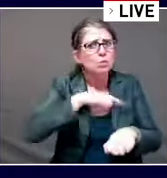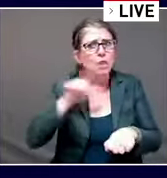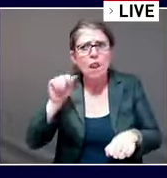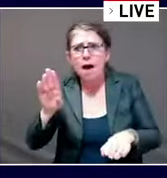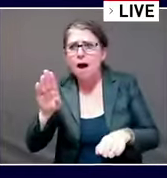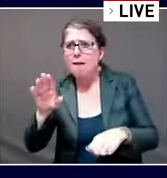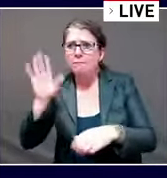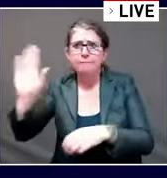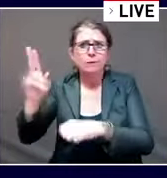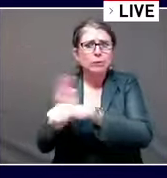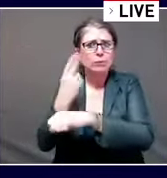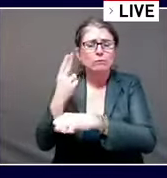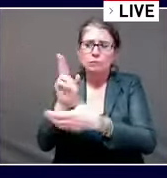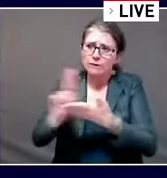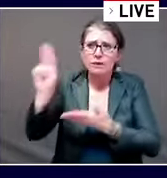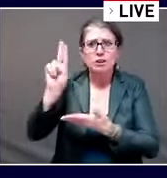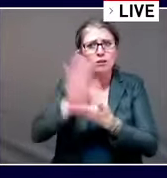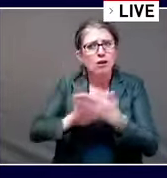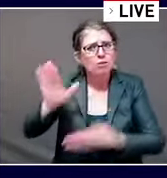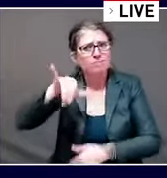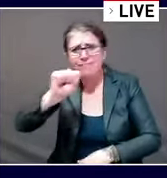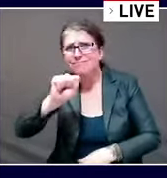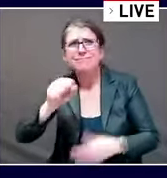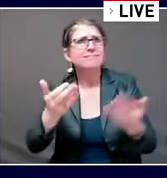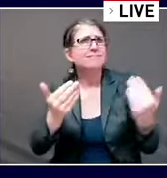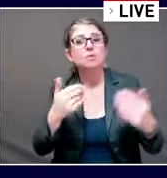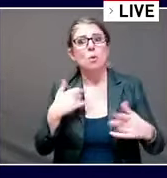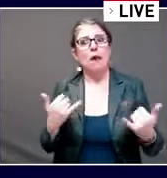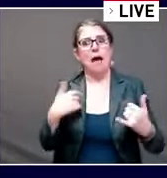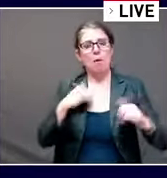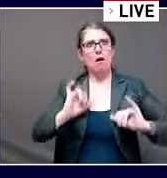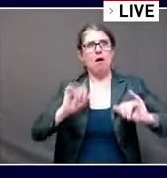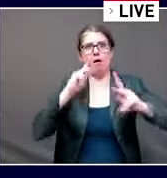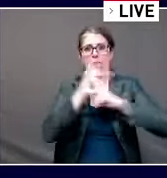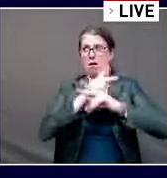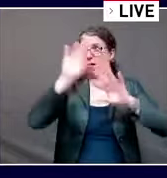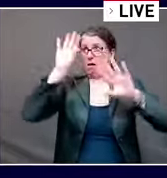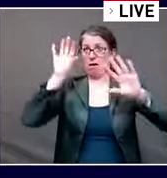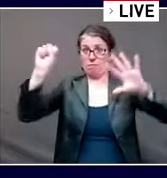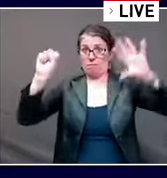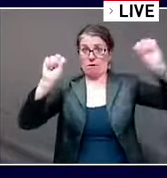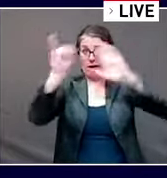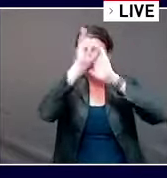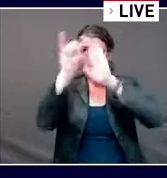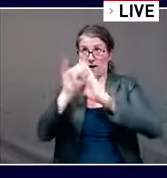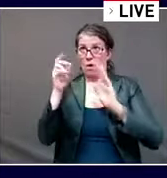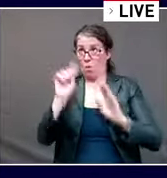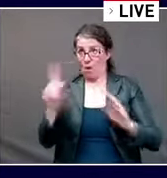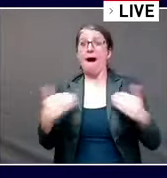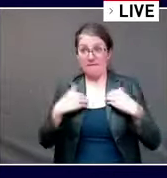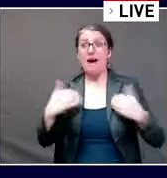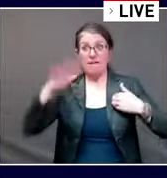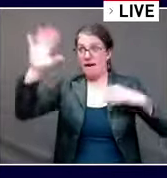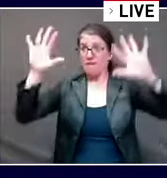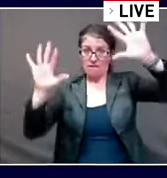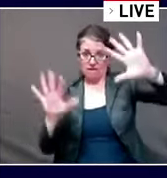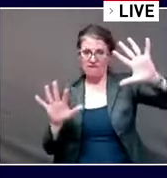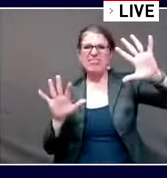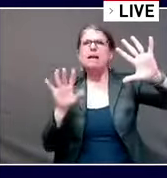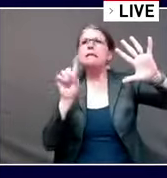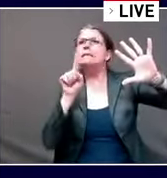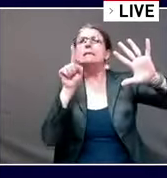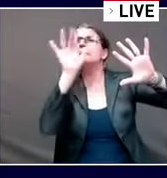be strategically positioned in some of those areas as well, in what we're thinking of as a hub and spoke model. So the vaccine could